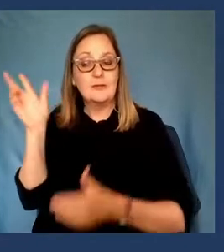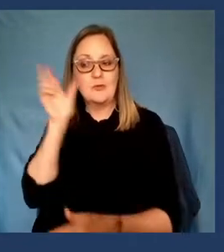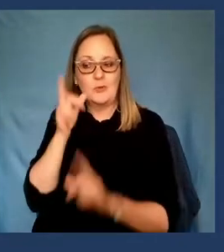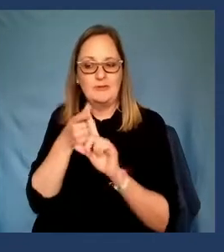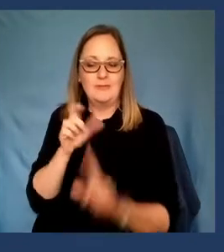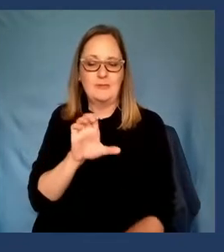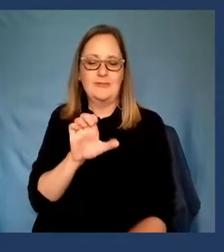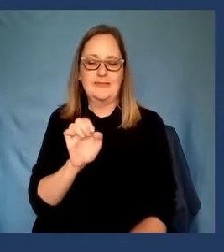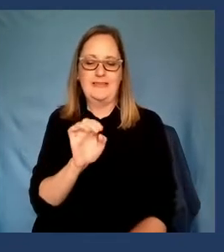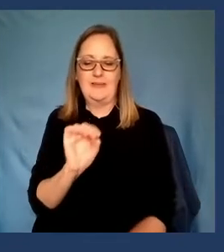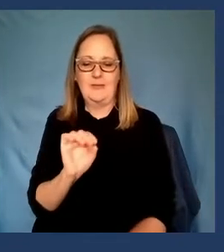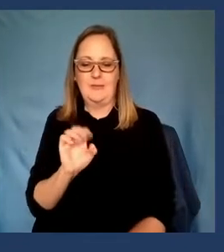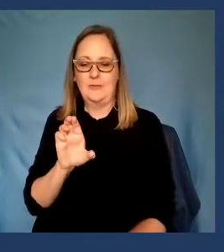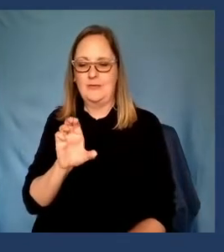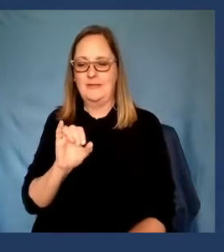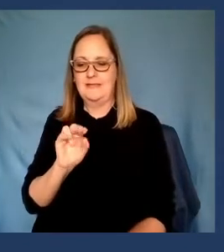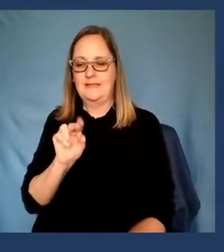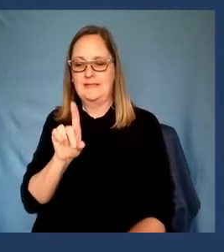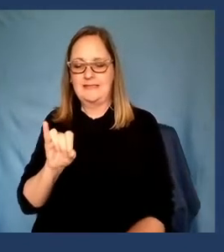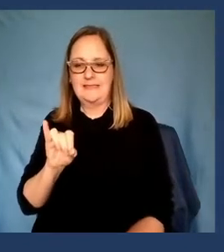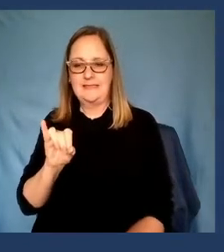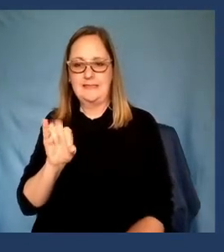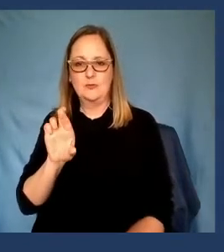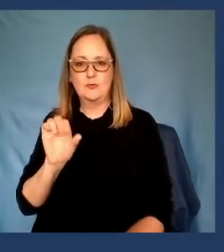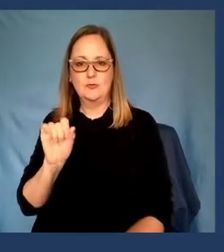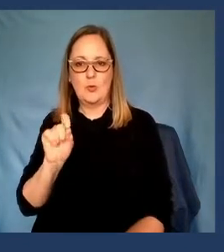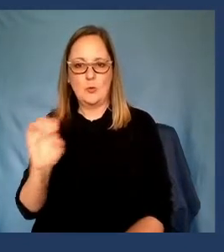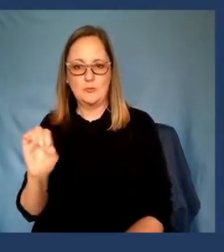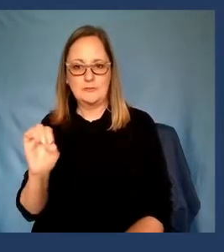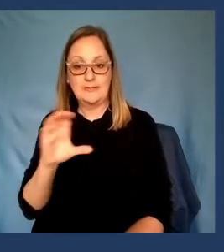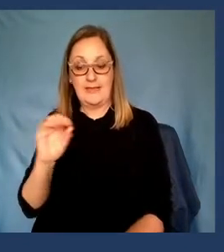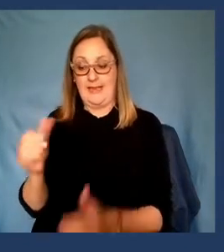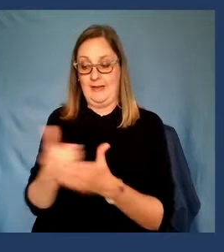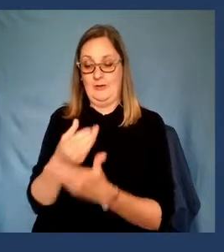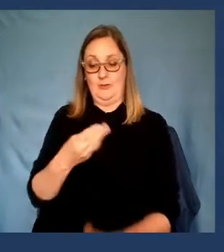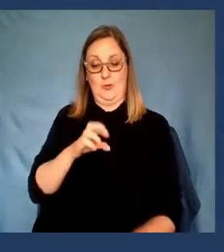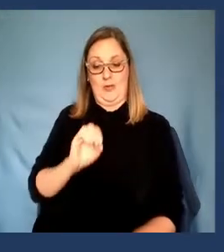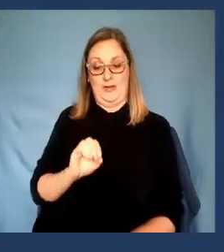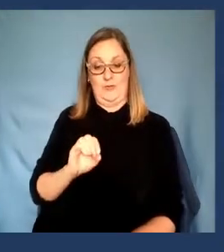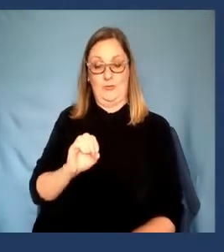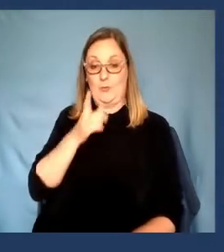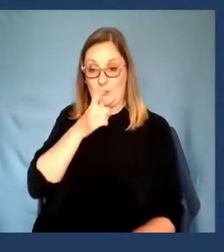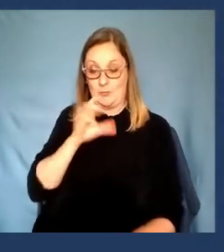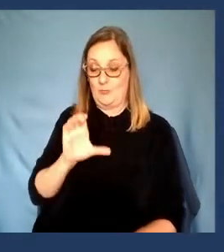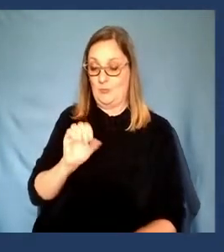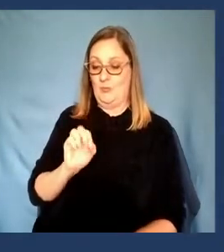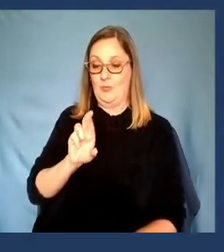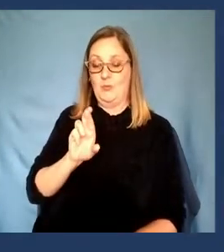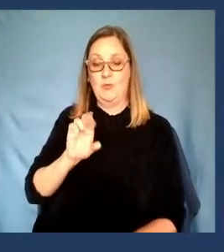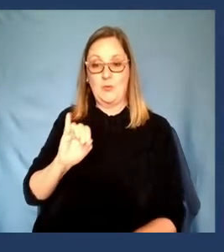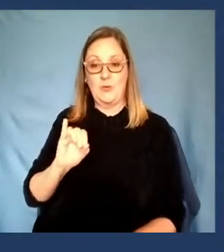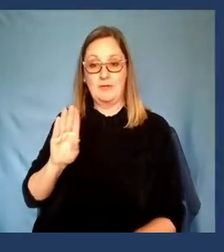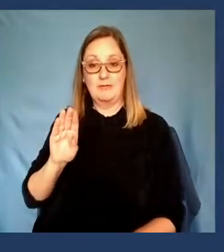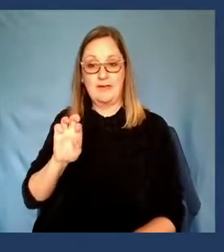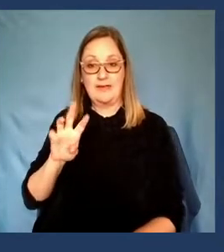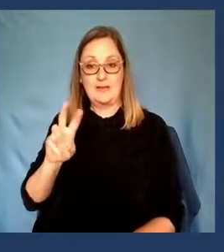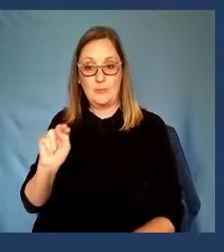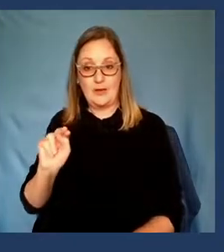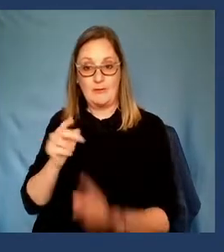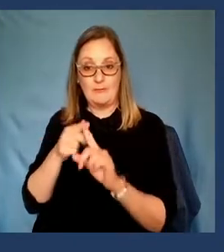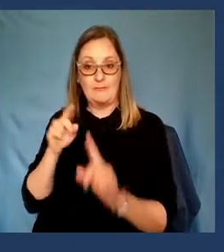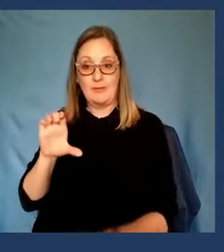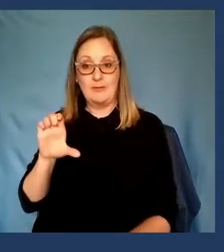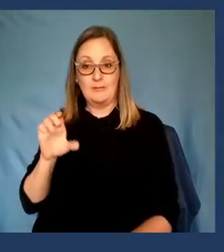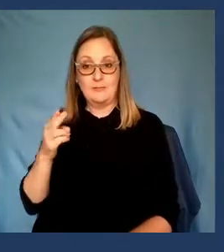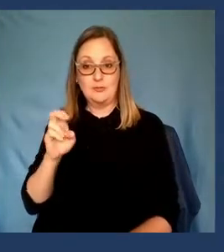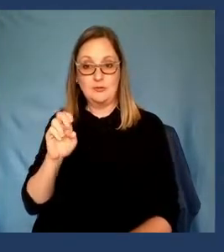and one of my new heroes, Corey Brown from Channel 4. There's an amazing panel, and I'll come back just before